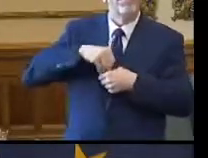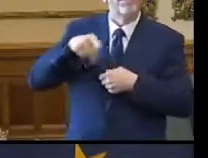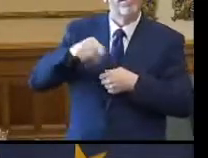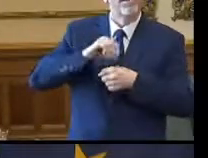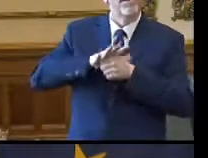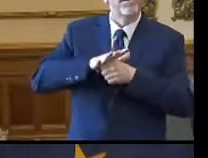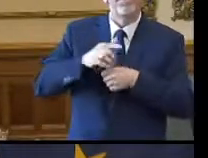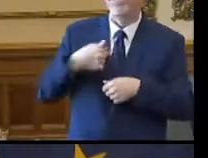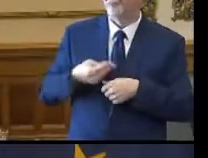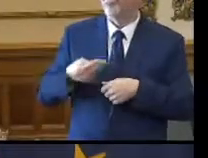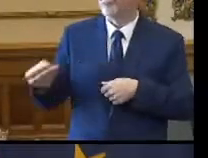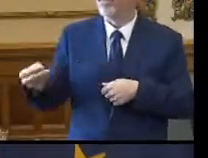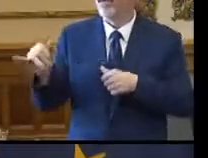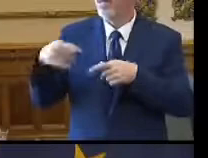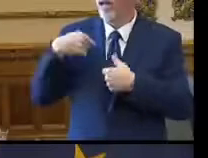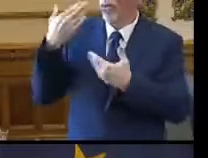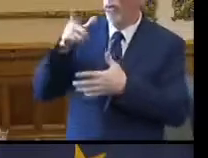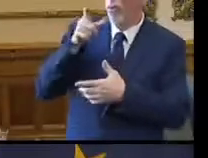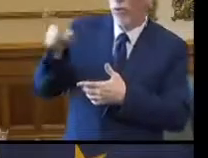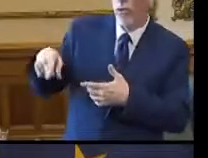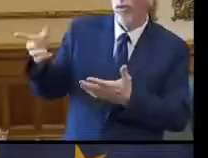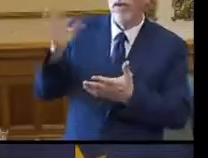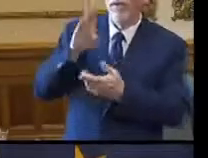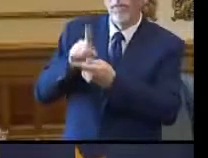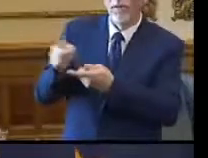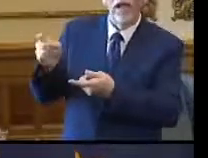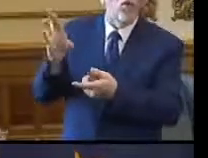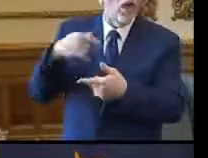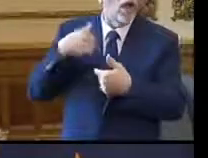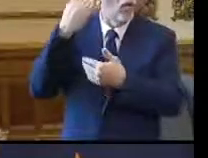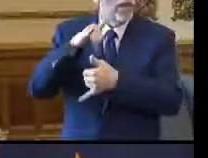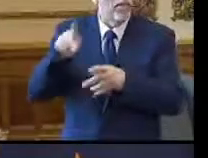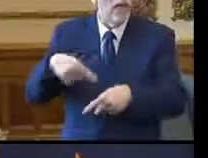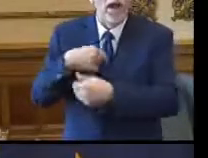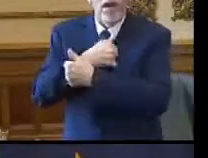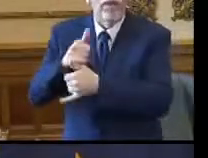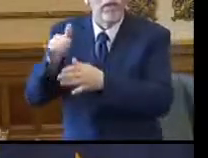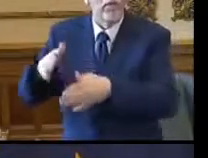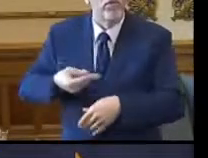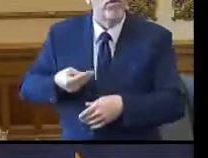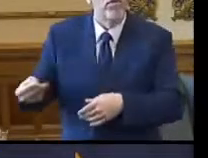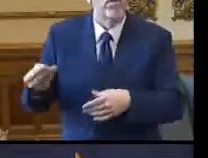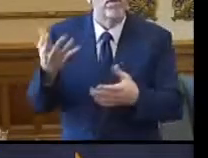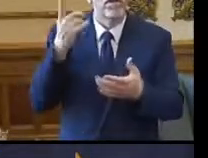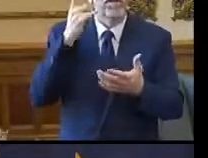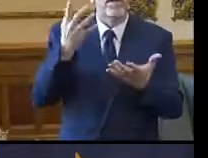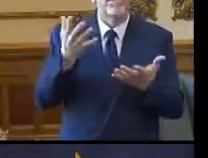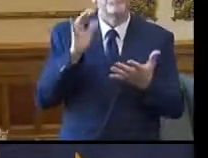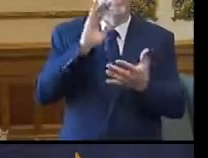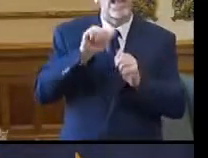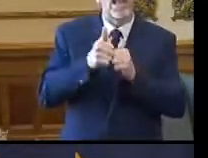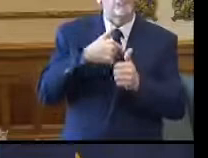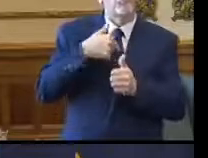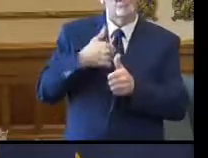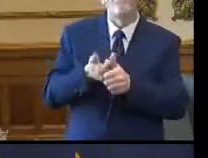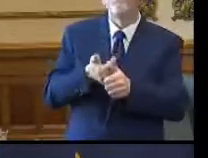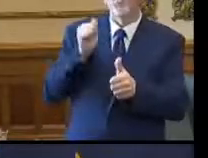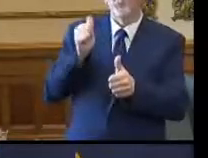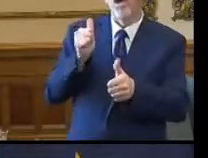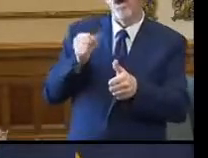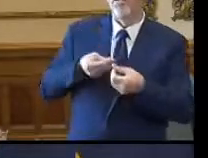you've never met, know, or someone you love. And I don't think that's on anyone's heart. The way to prevent that from